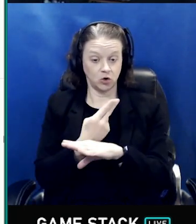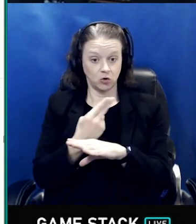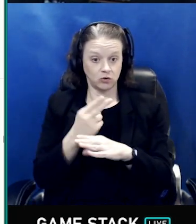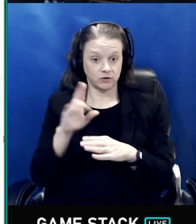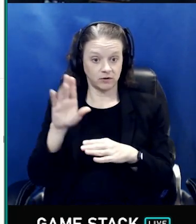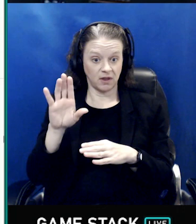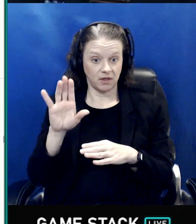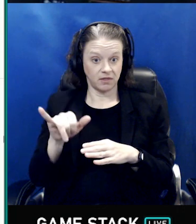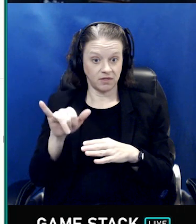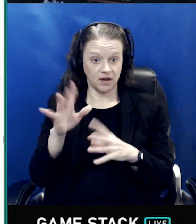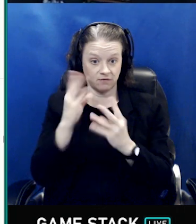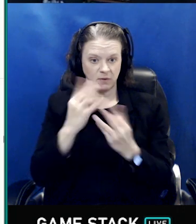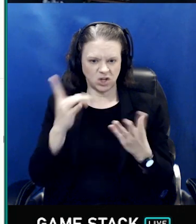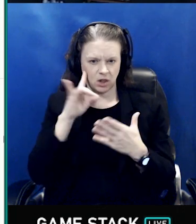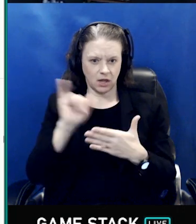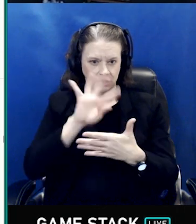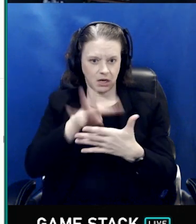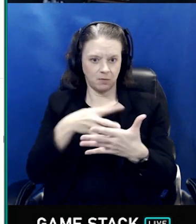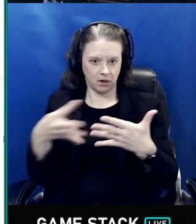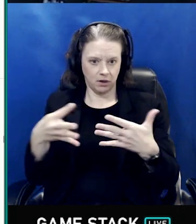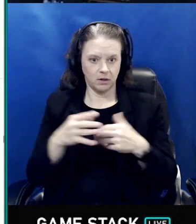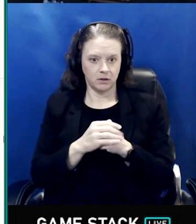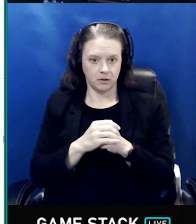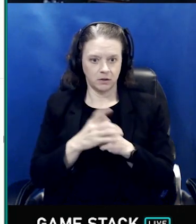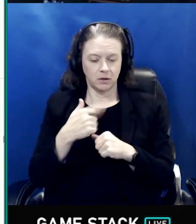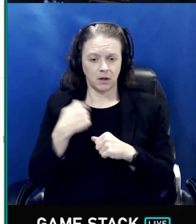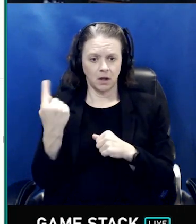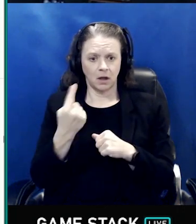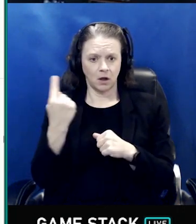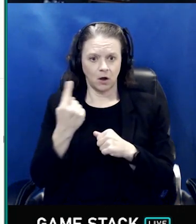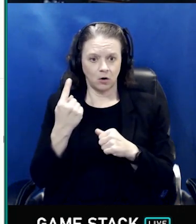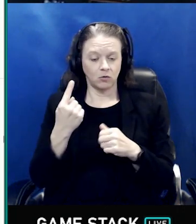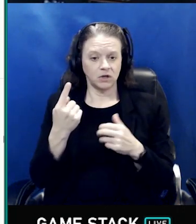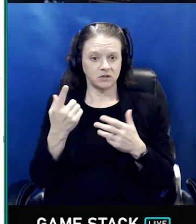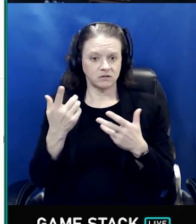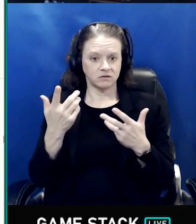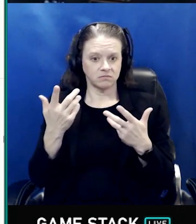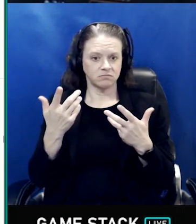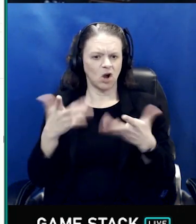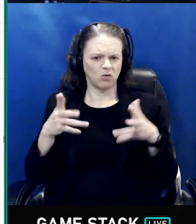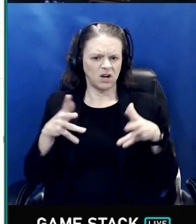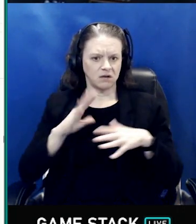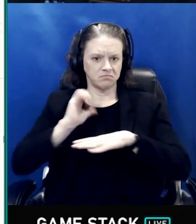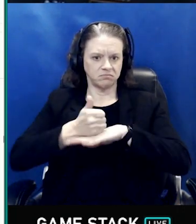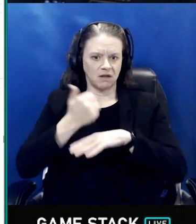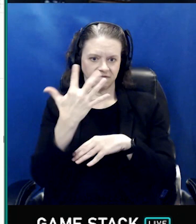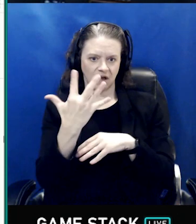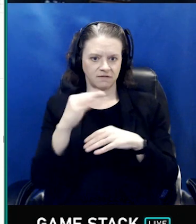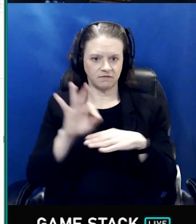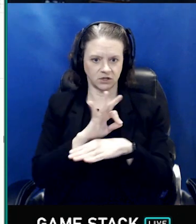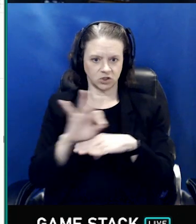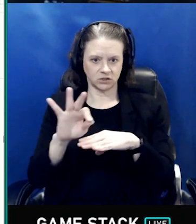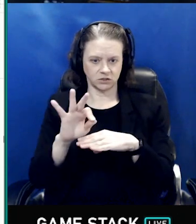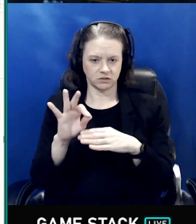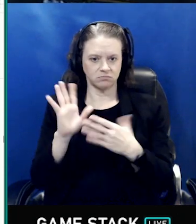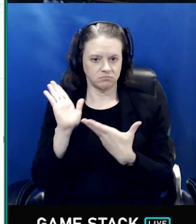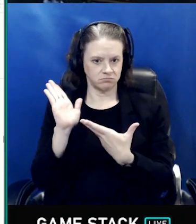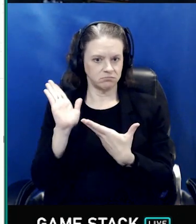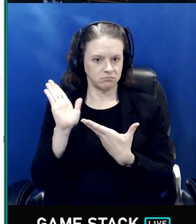it like a table. I already made some functions, 5 functions, and the